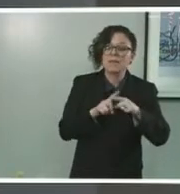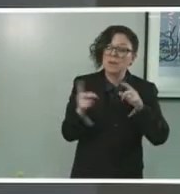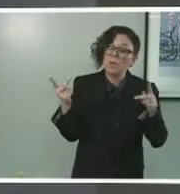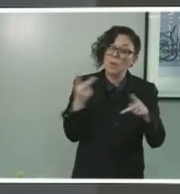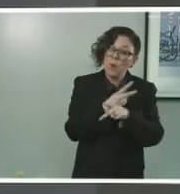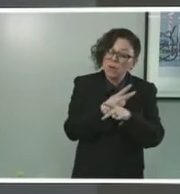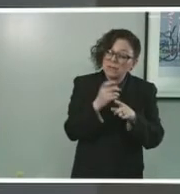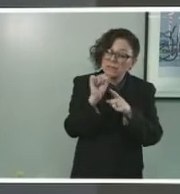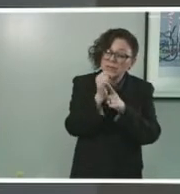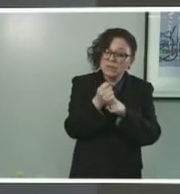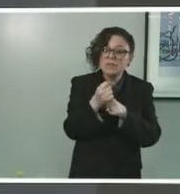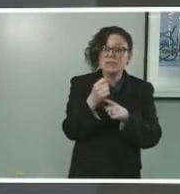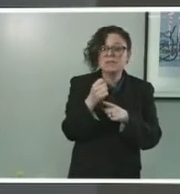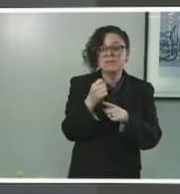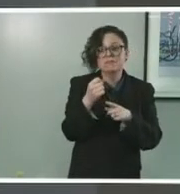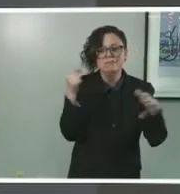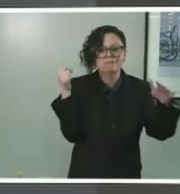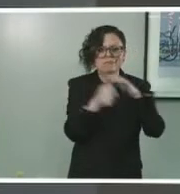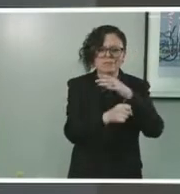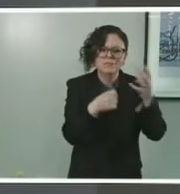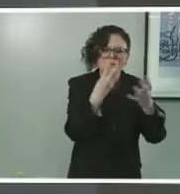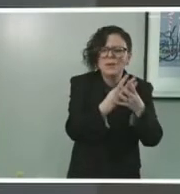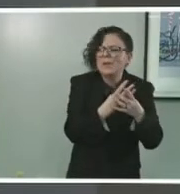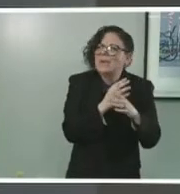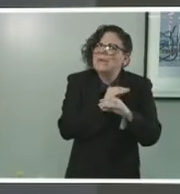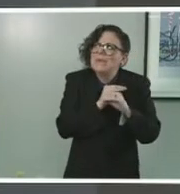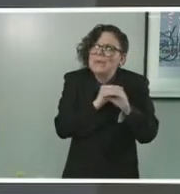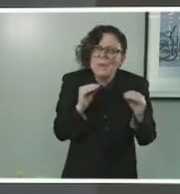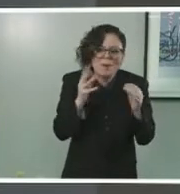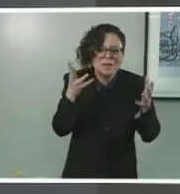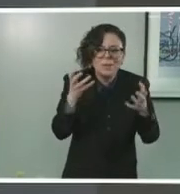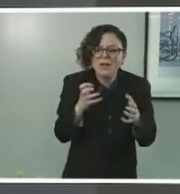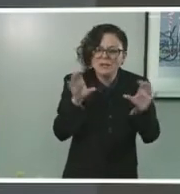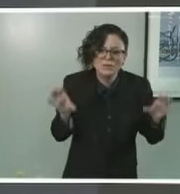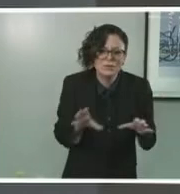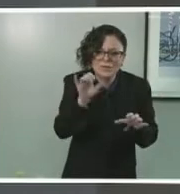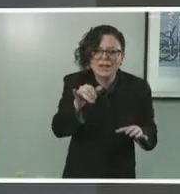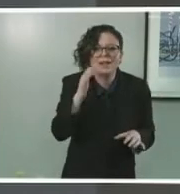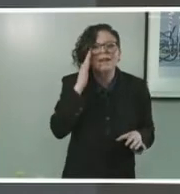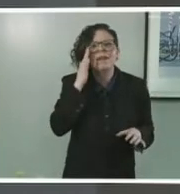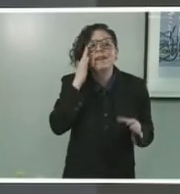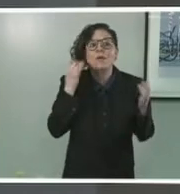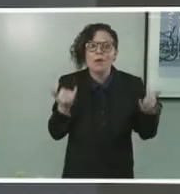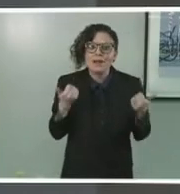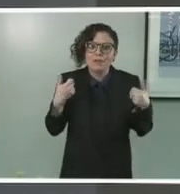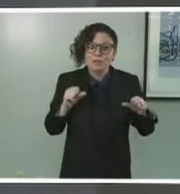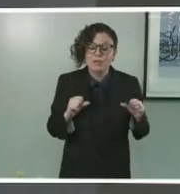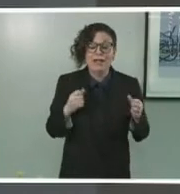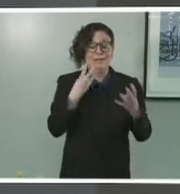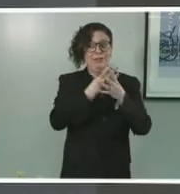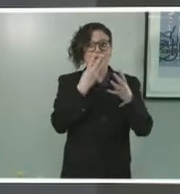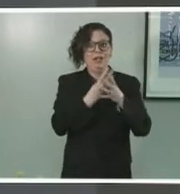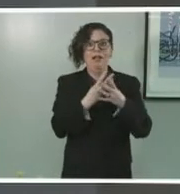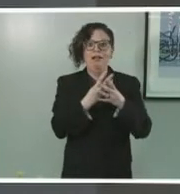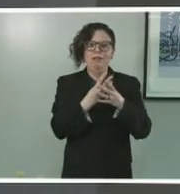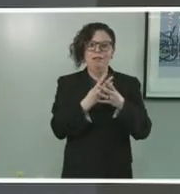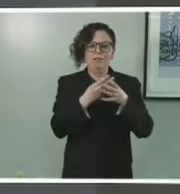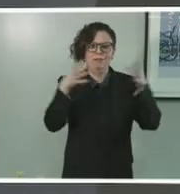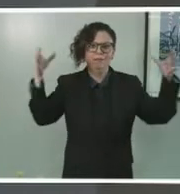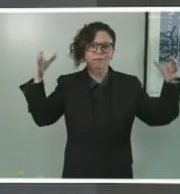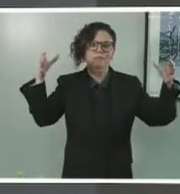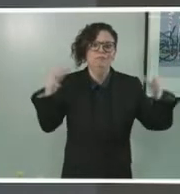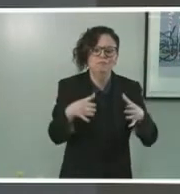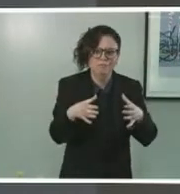someone is incarcerated. Nobody wants that. Nobody wants to feel, at a time when we're trying to reduce the jail population to reduce the